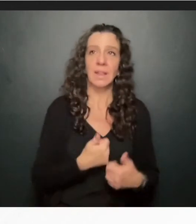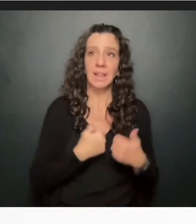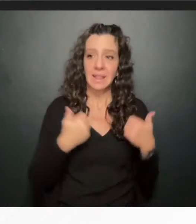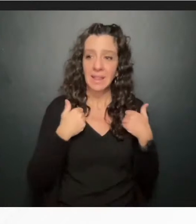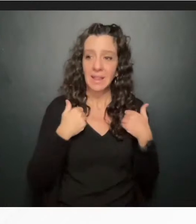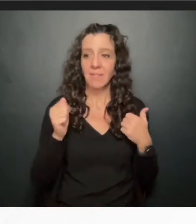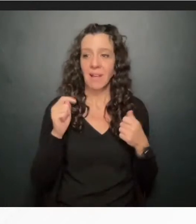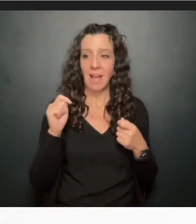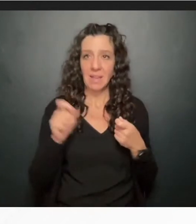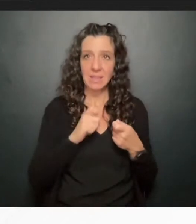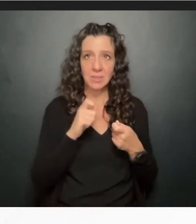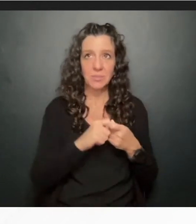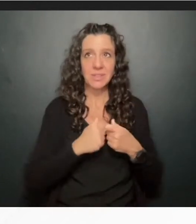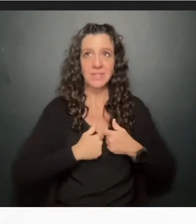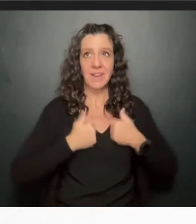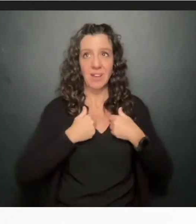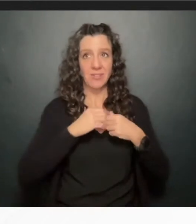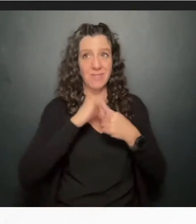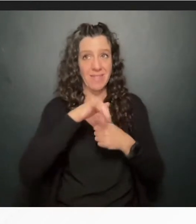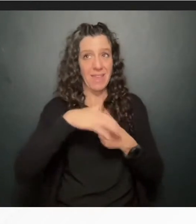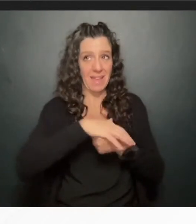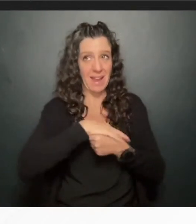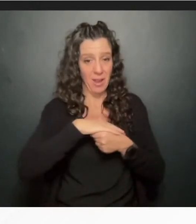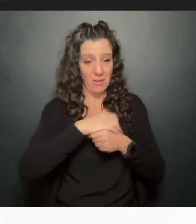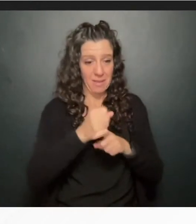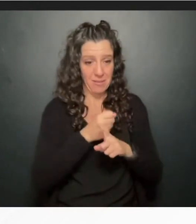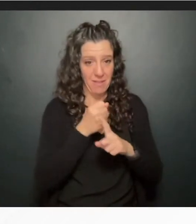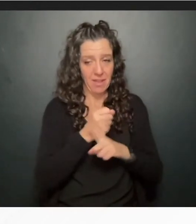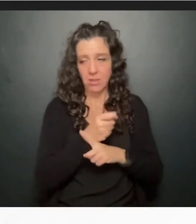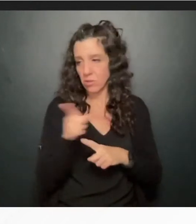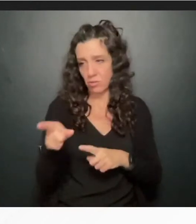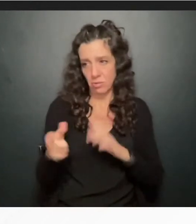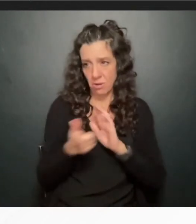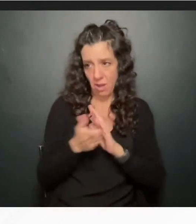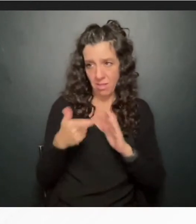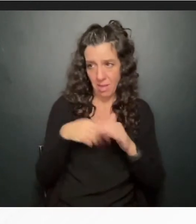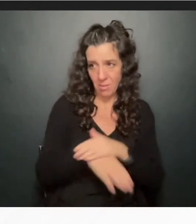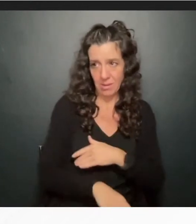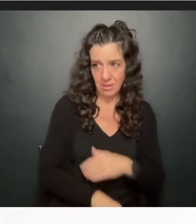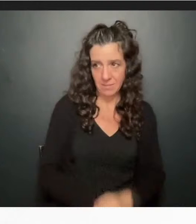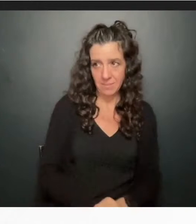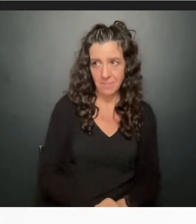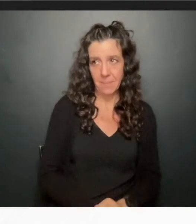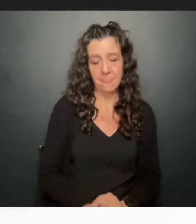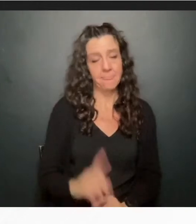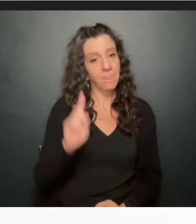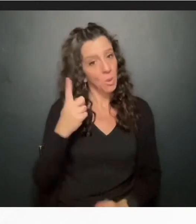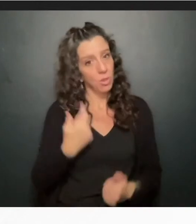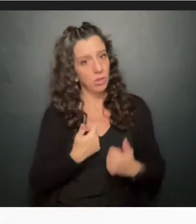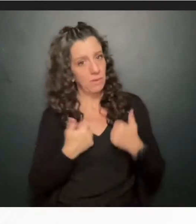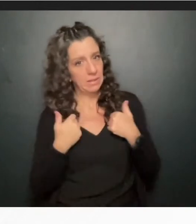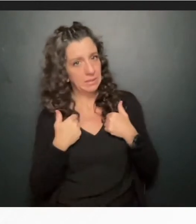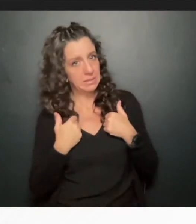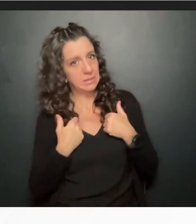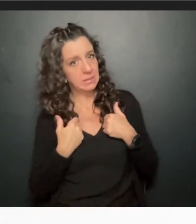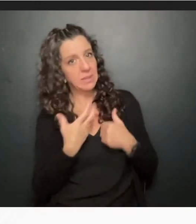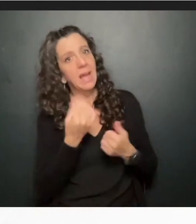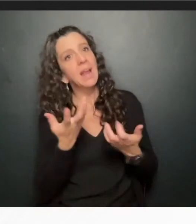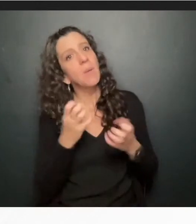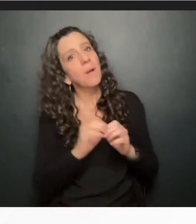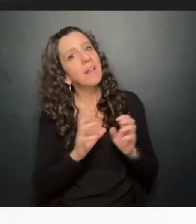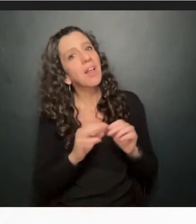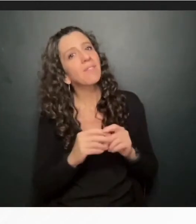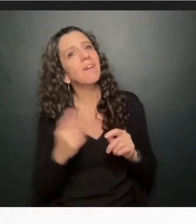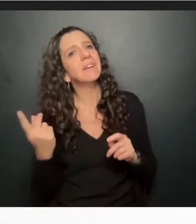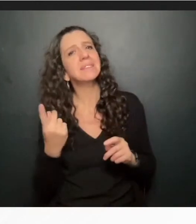address in the affected area, you will not be allowed in. Again, it's residents only. And I just want to clarify, someone's been